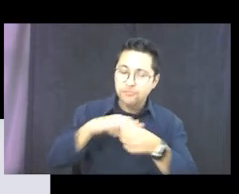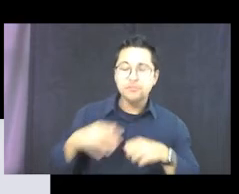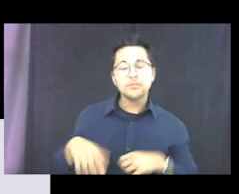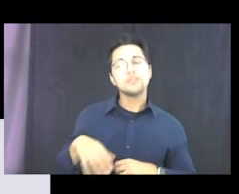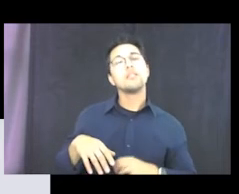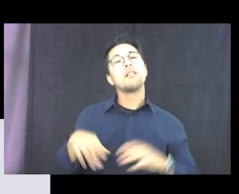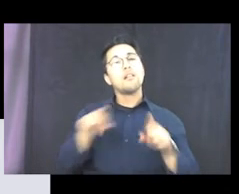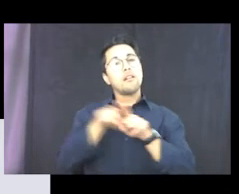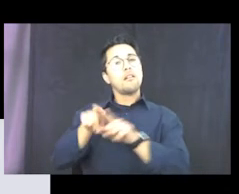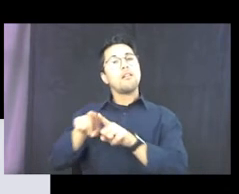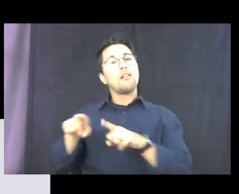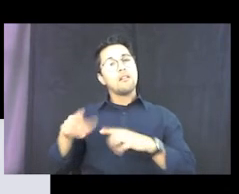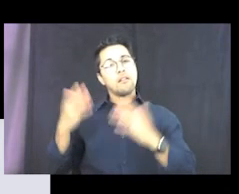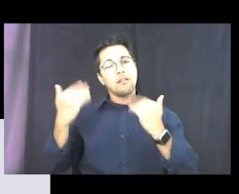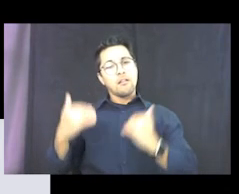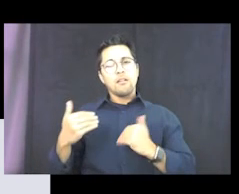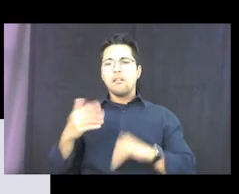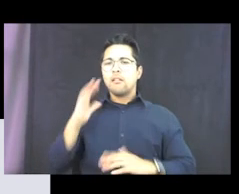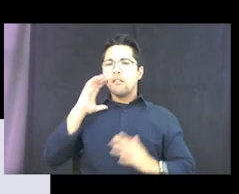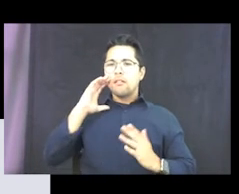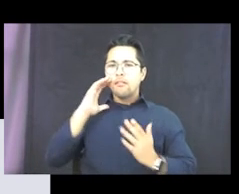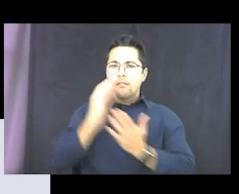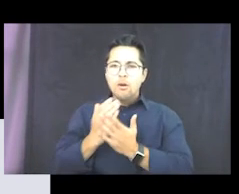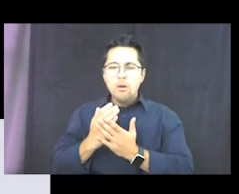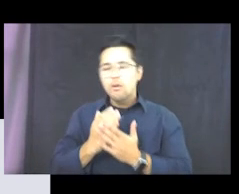kind of a photo